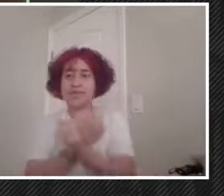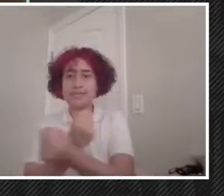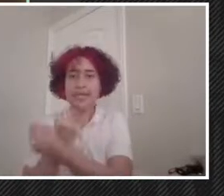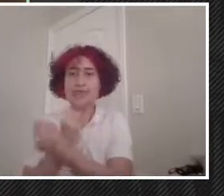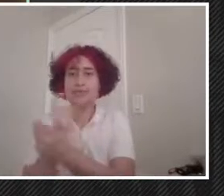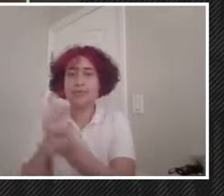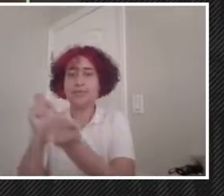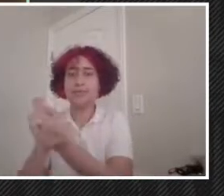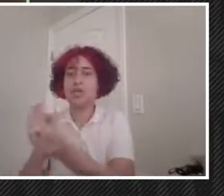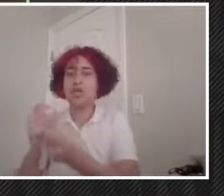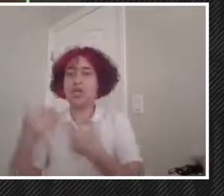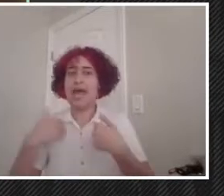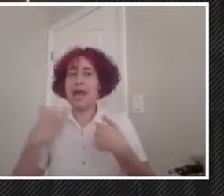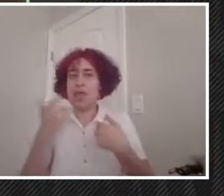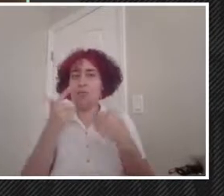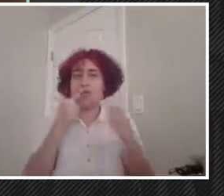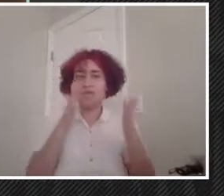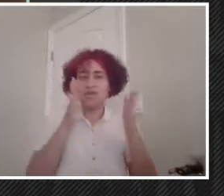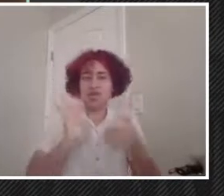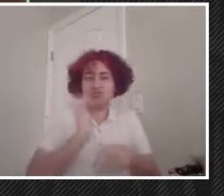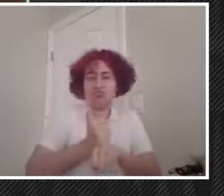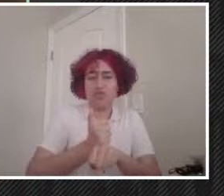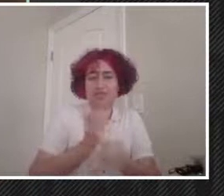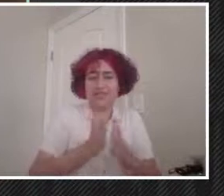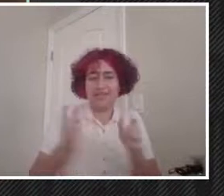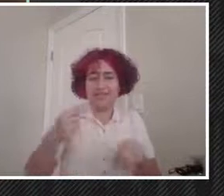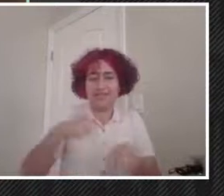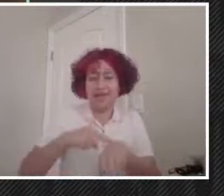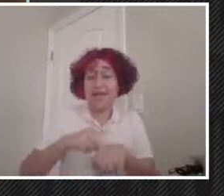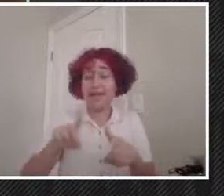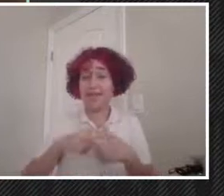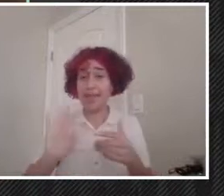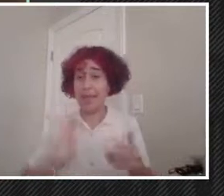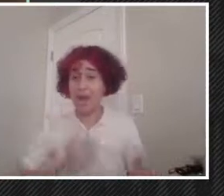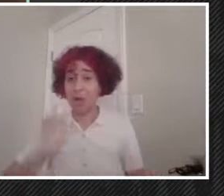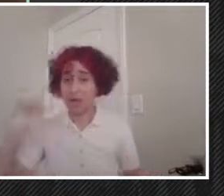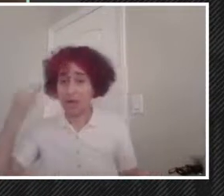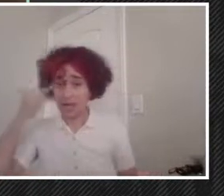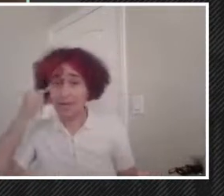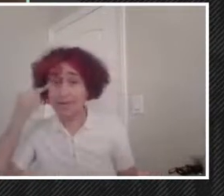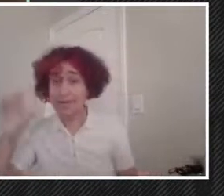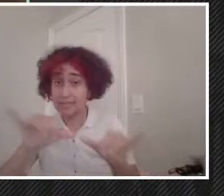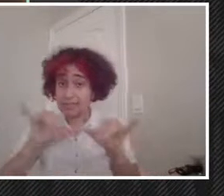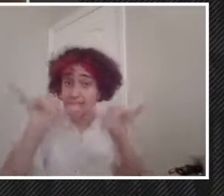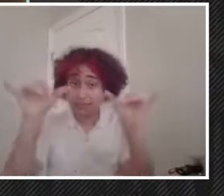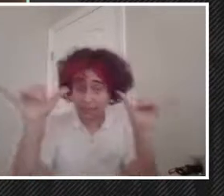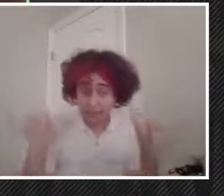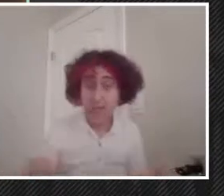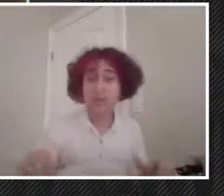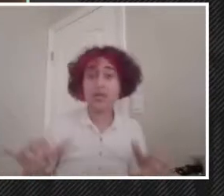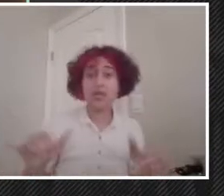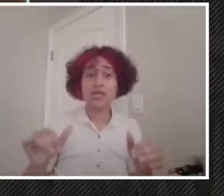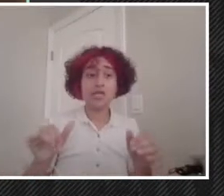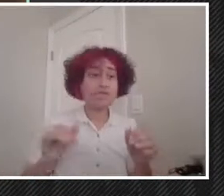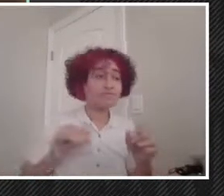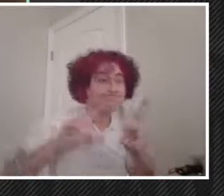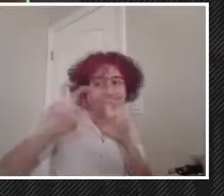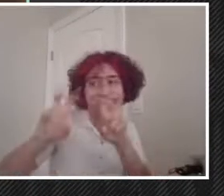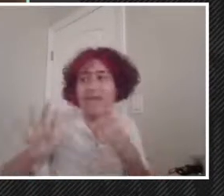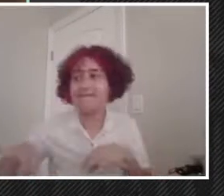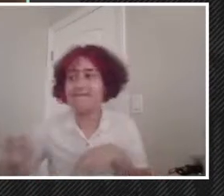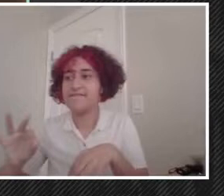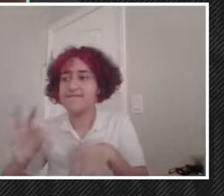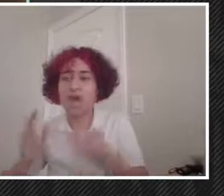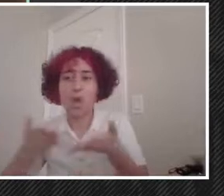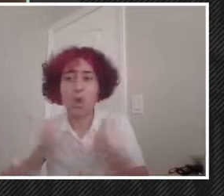then our government went about systemically finding ways to marginalize the Black community, and that